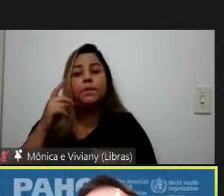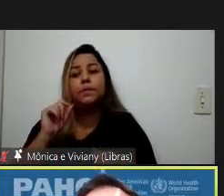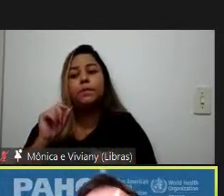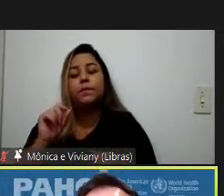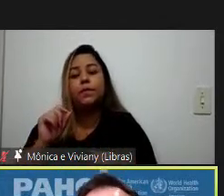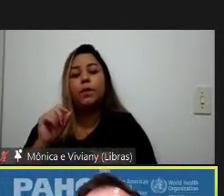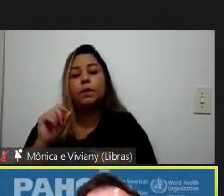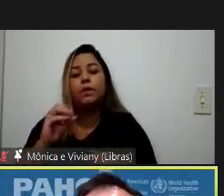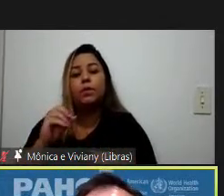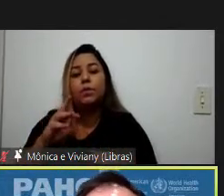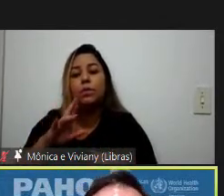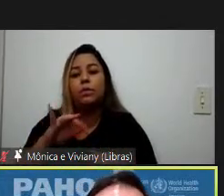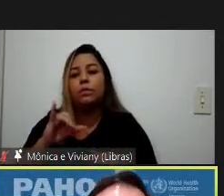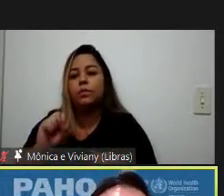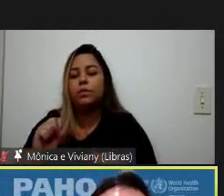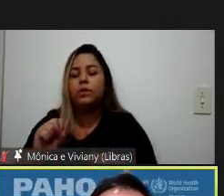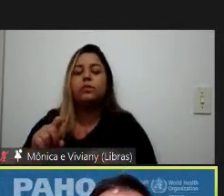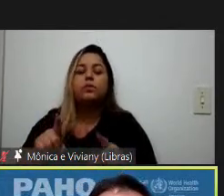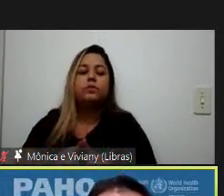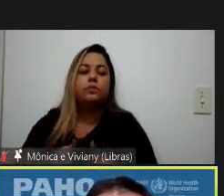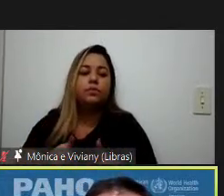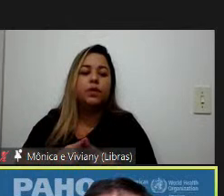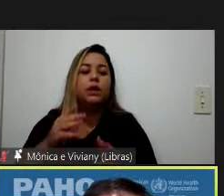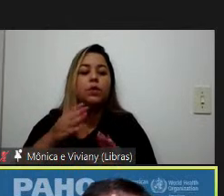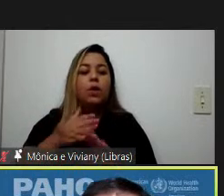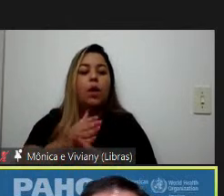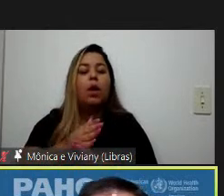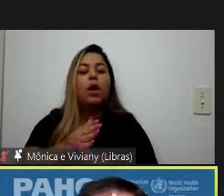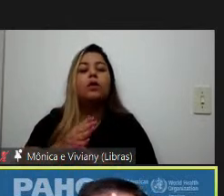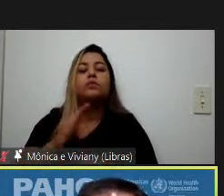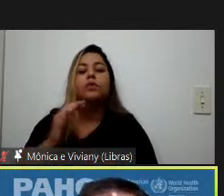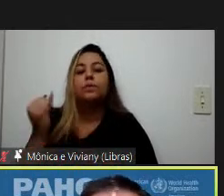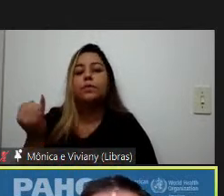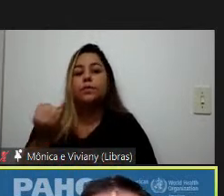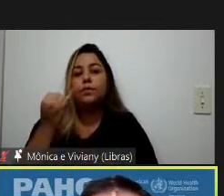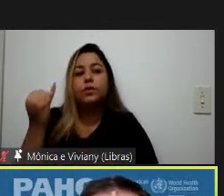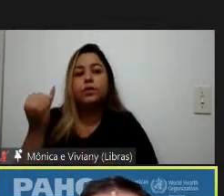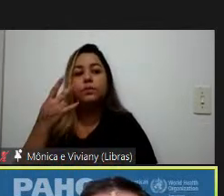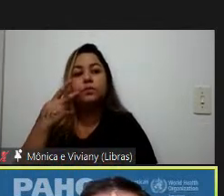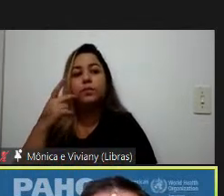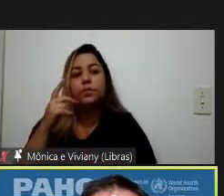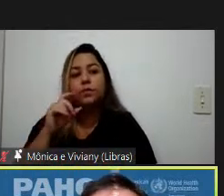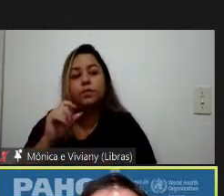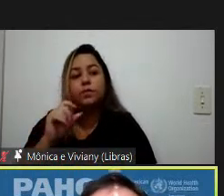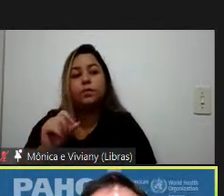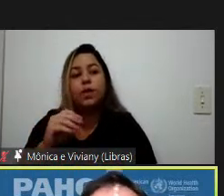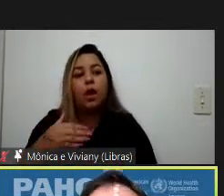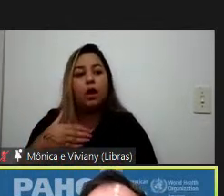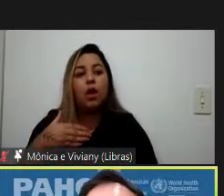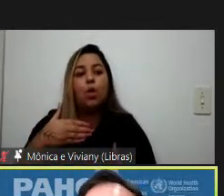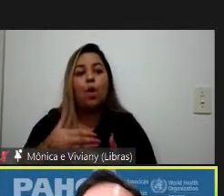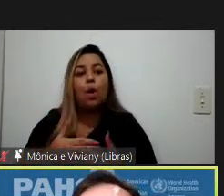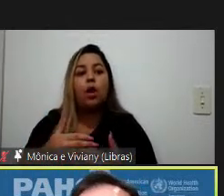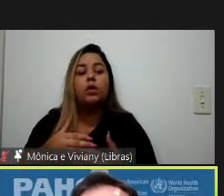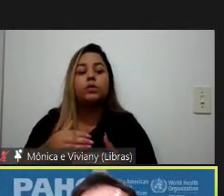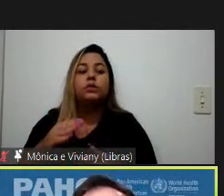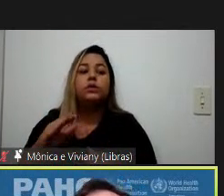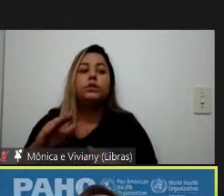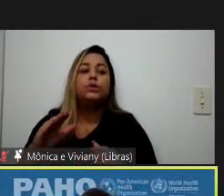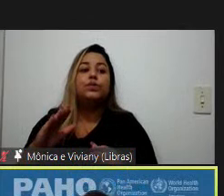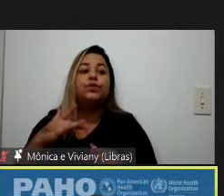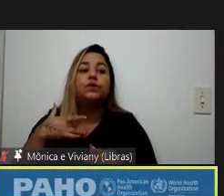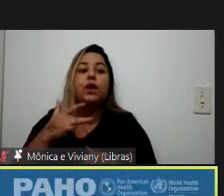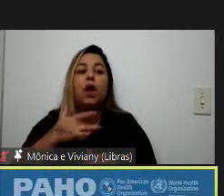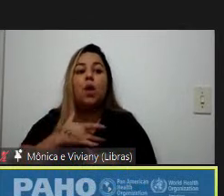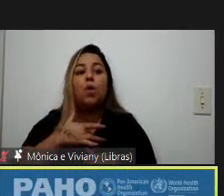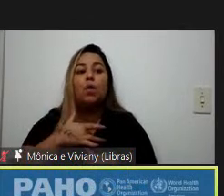sufficient to cover these necessities in all the access and coverage which are fundamental so that we can advance in this concept